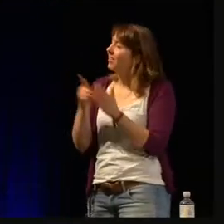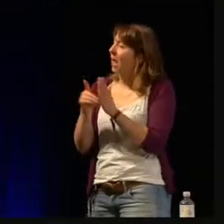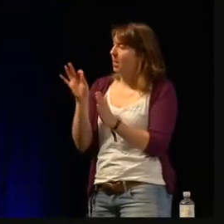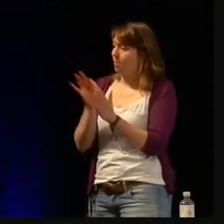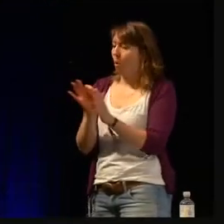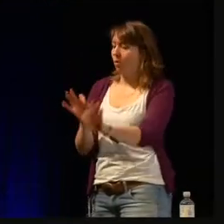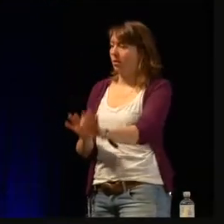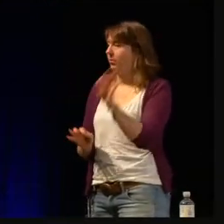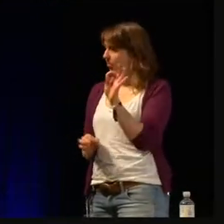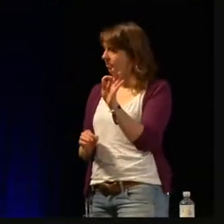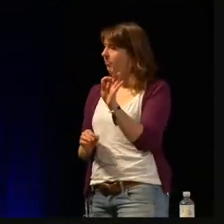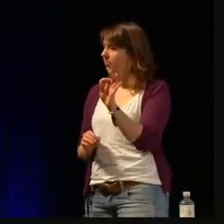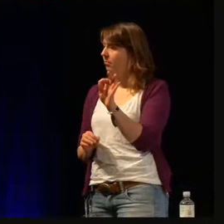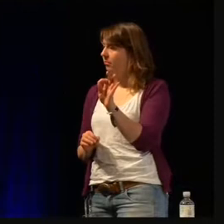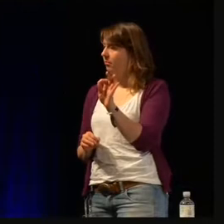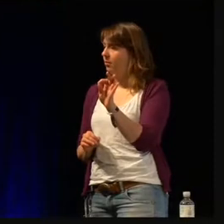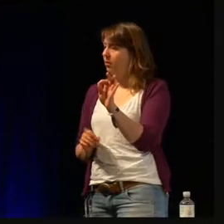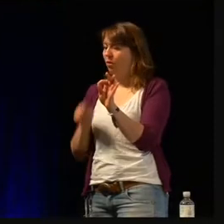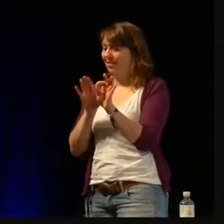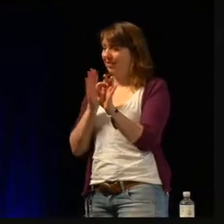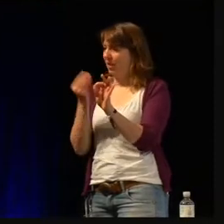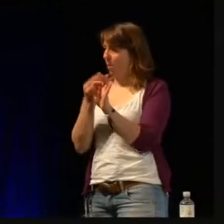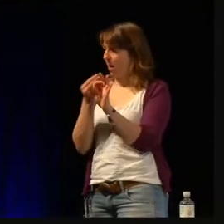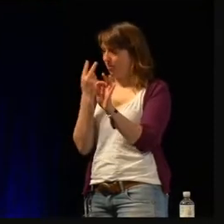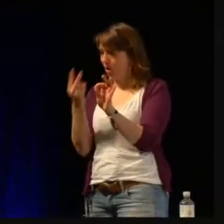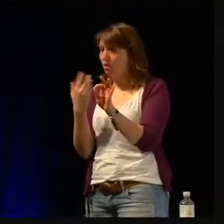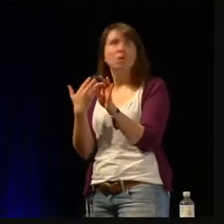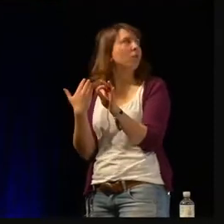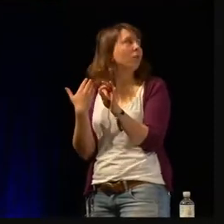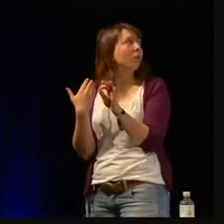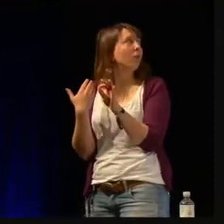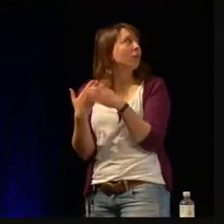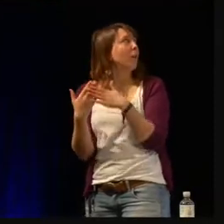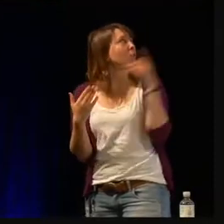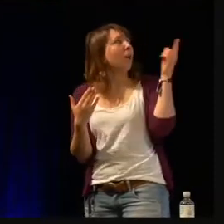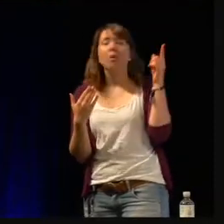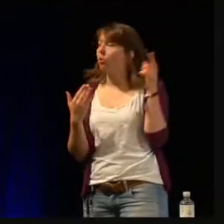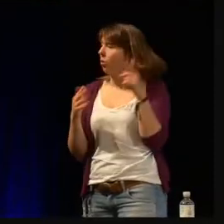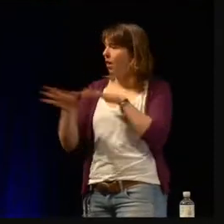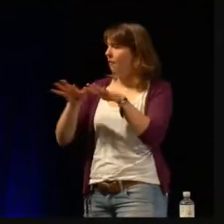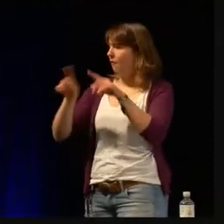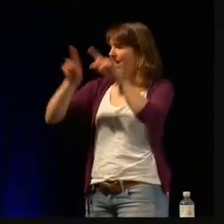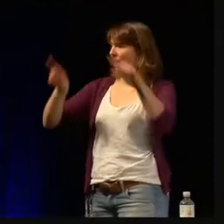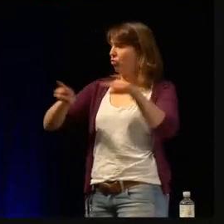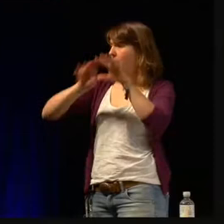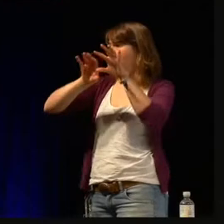For example, you take a data point from a data set, and then you have their